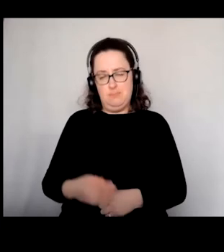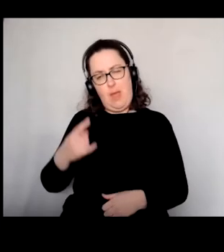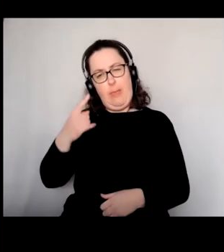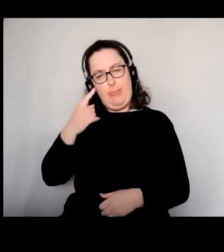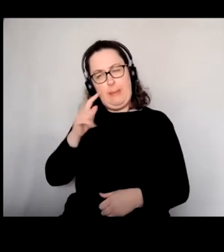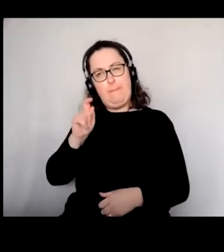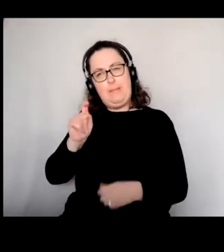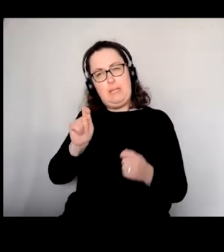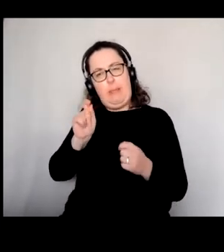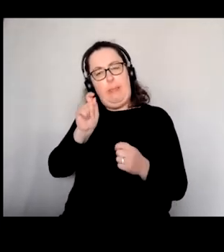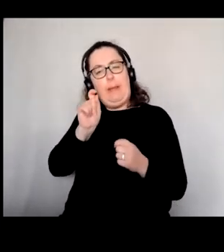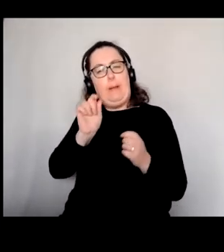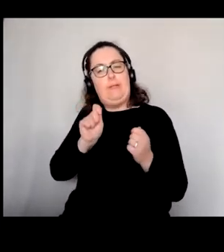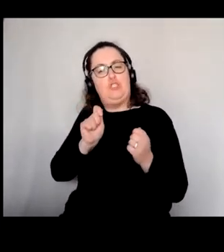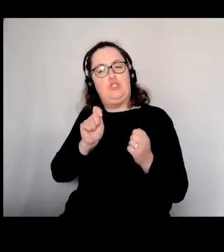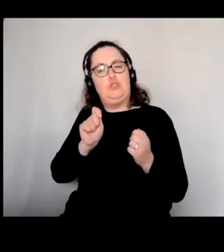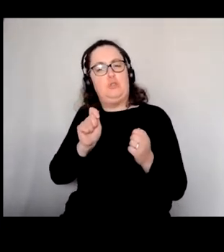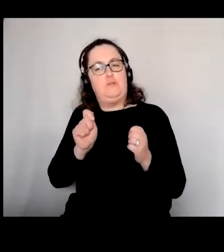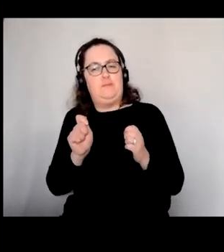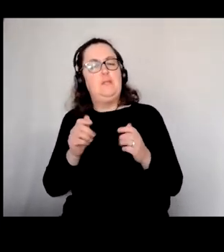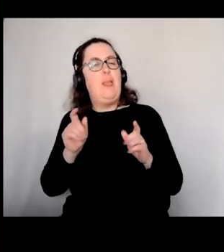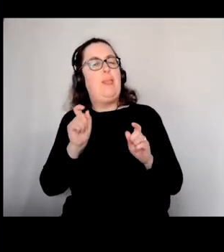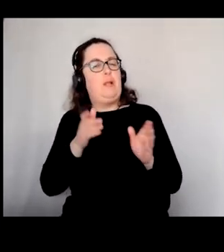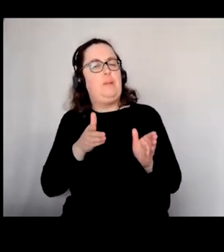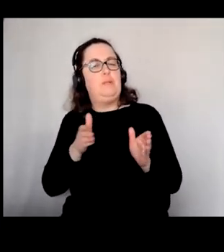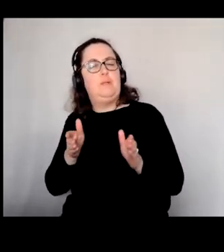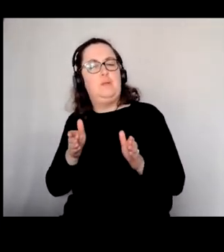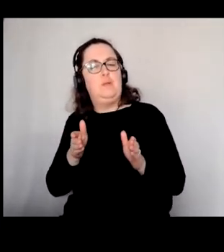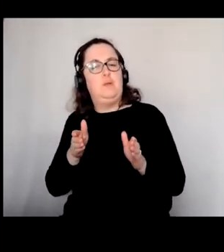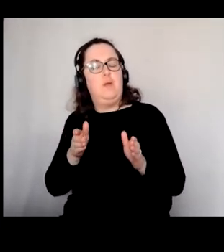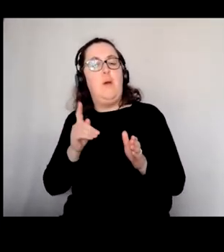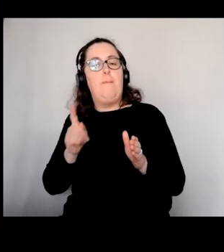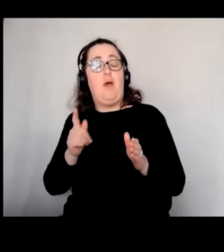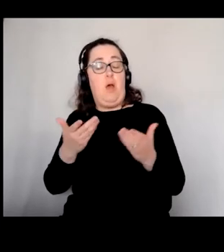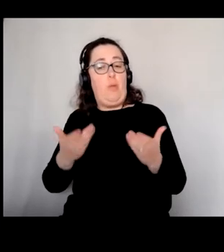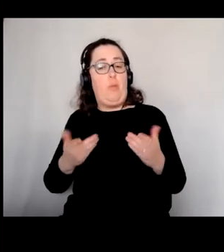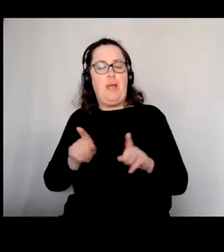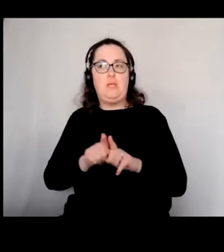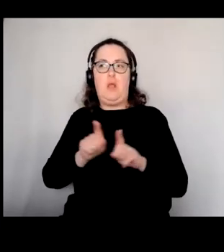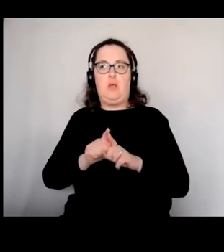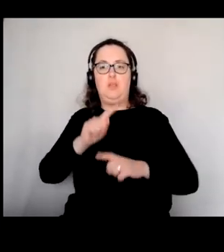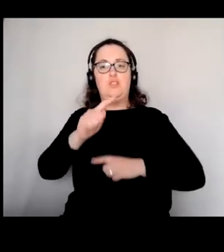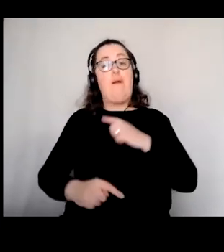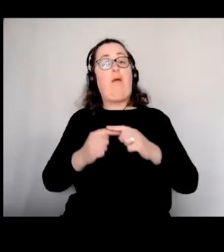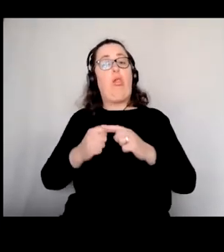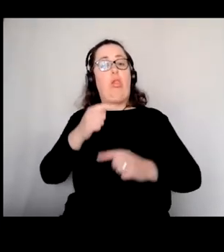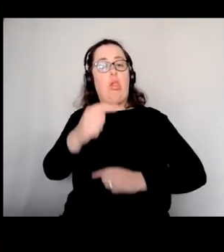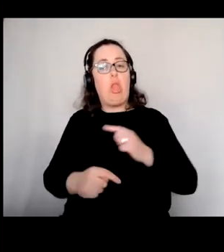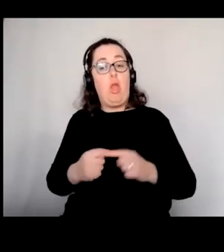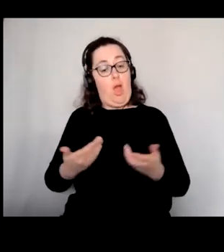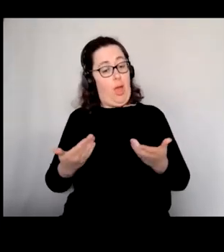this is a slight shift, but I think it's going in cycles right now. It's quite